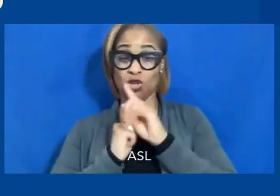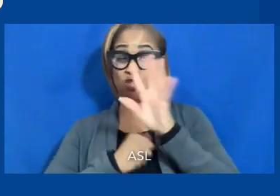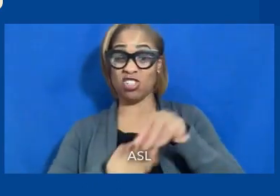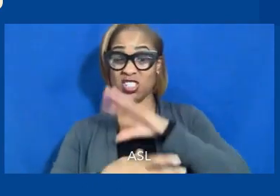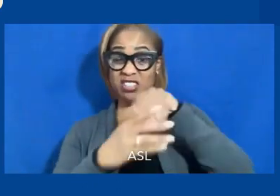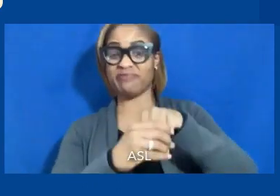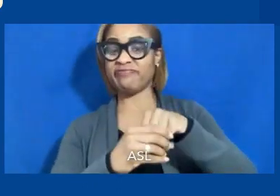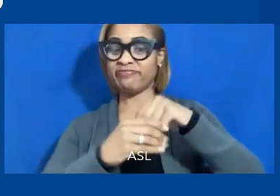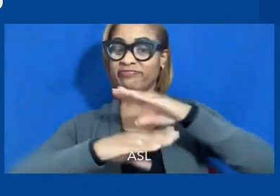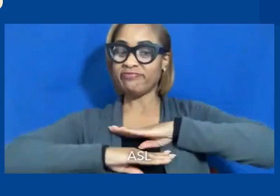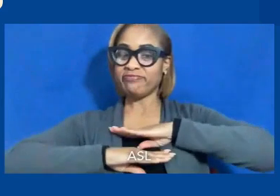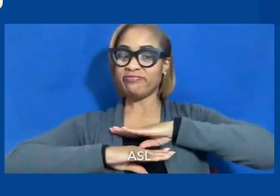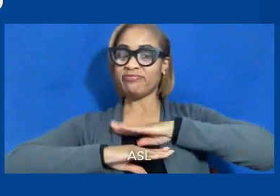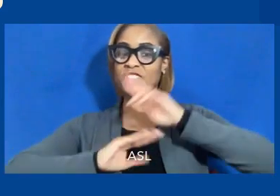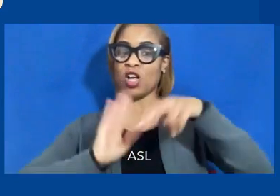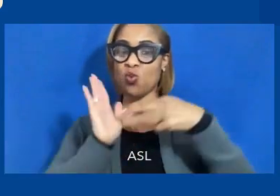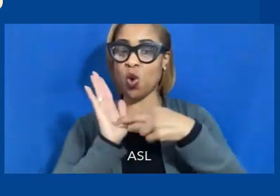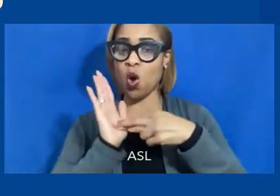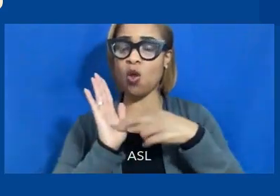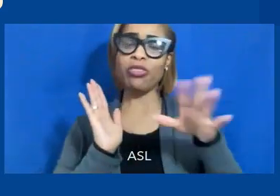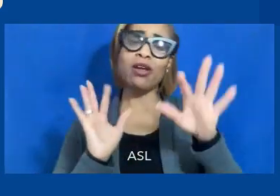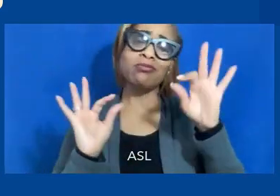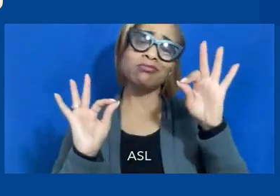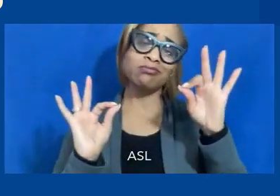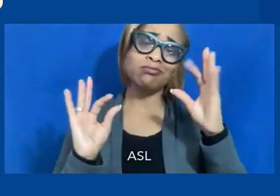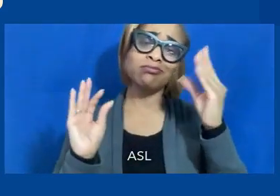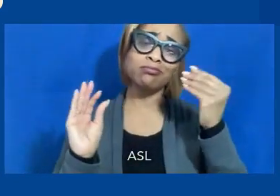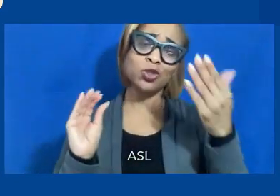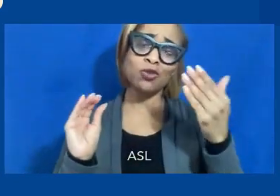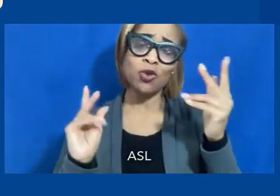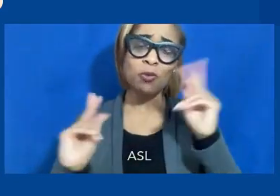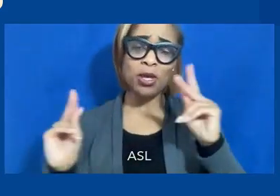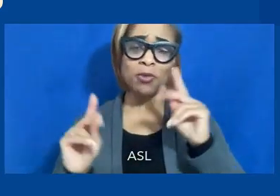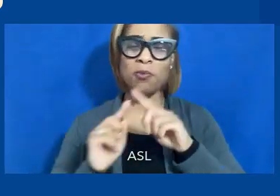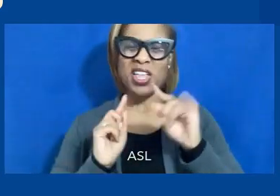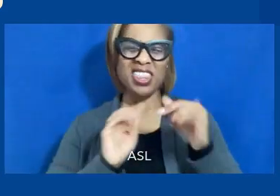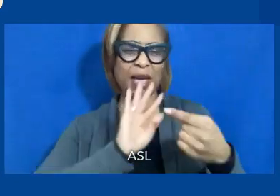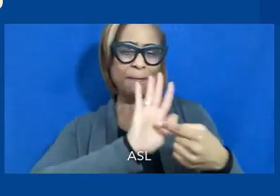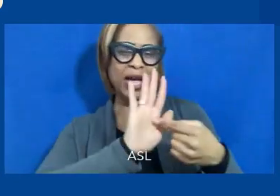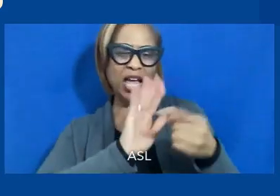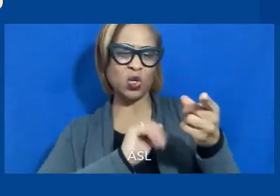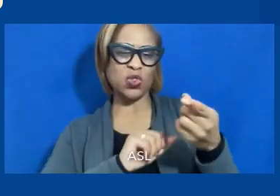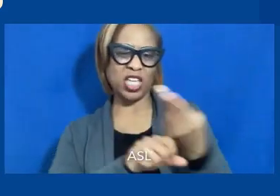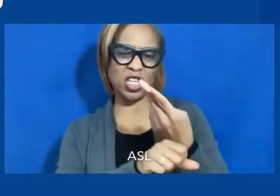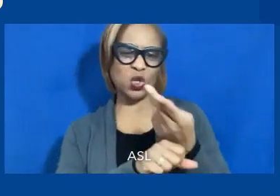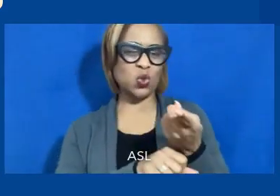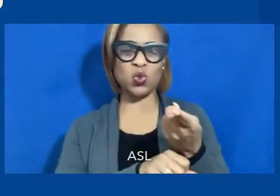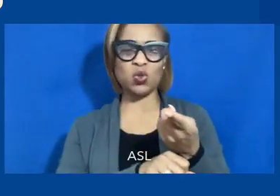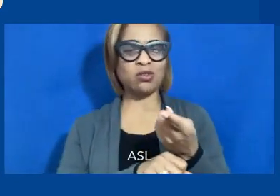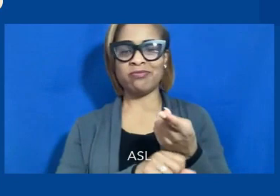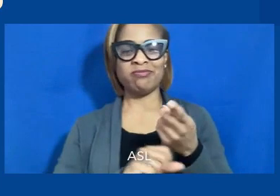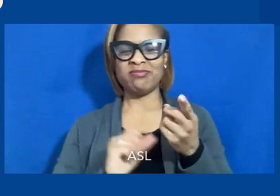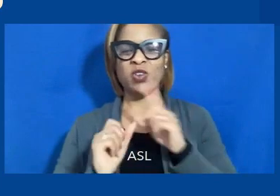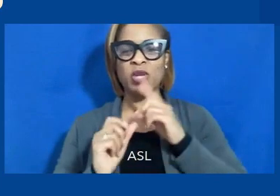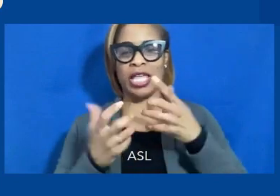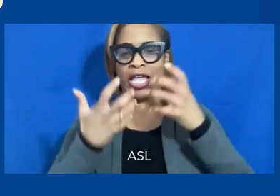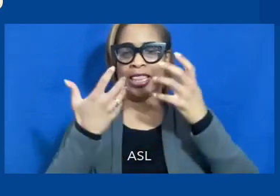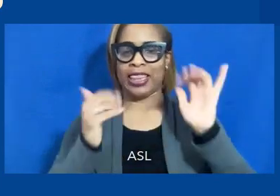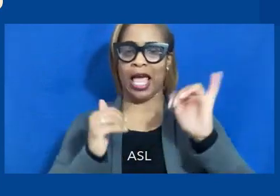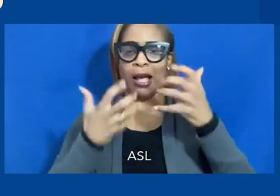role. They're lovely people, but that's not the model that they use is like very industrialized, and you have to fit into